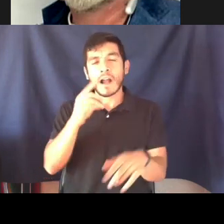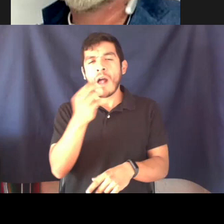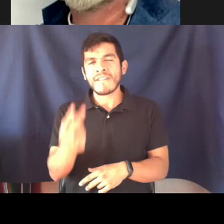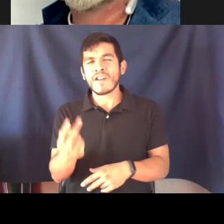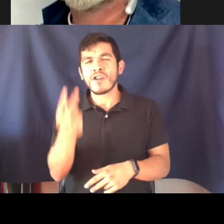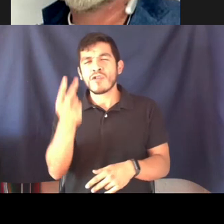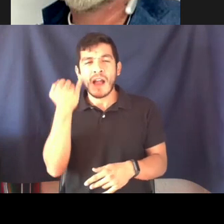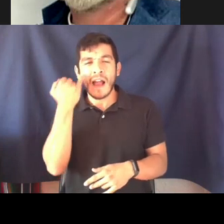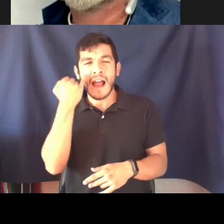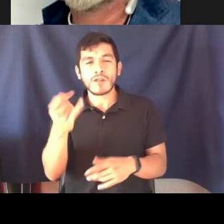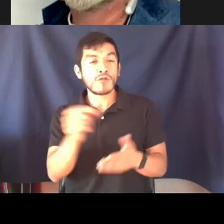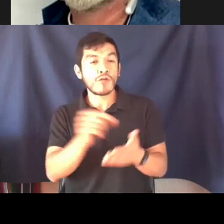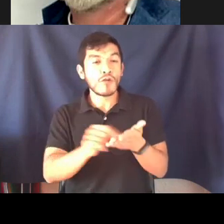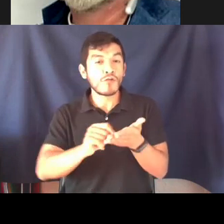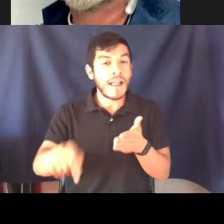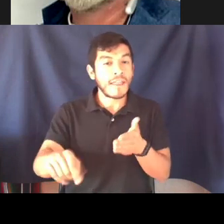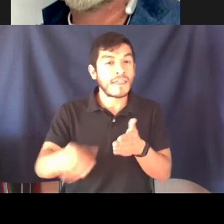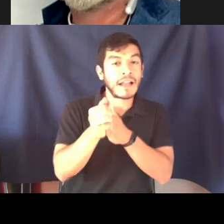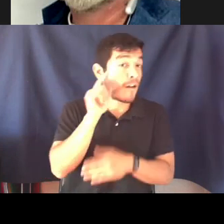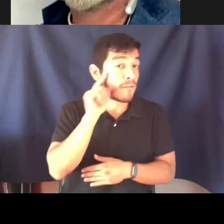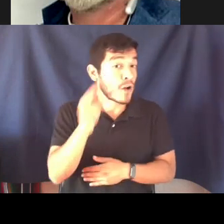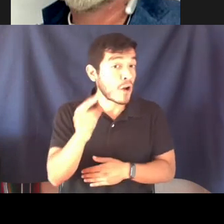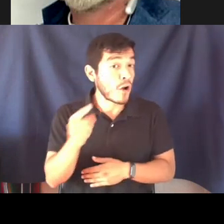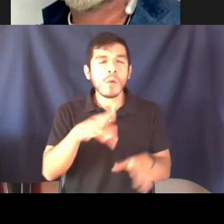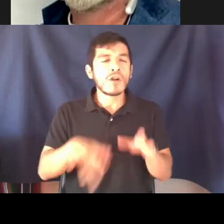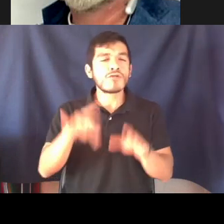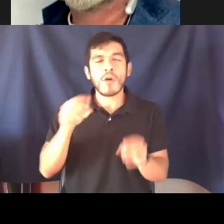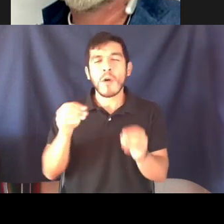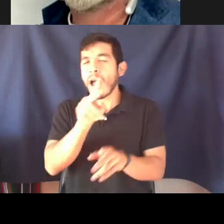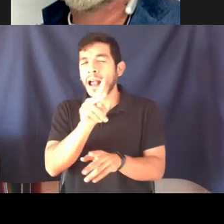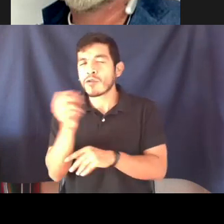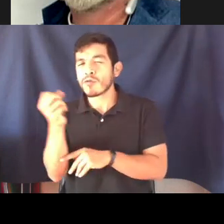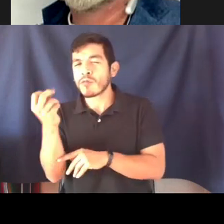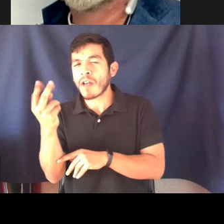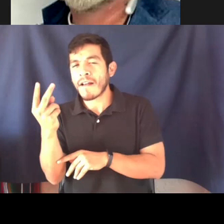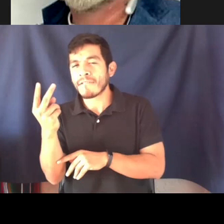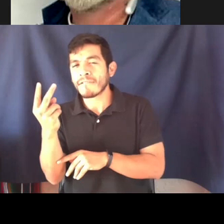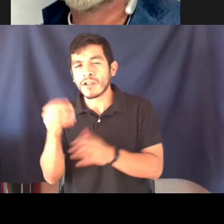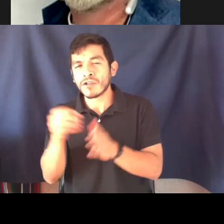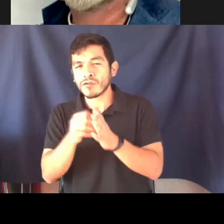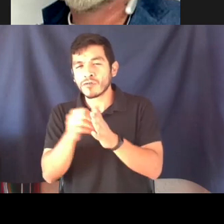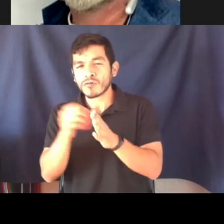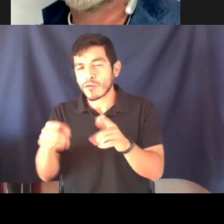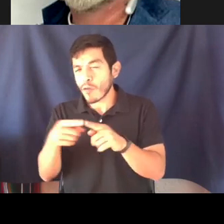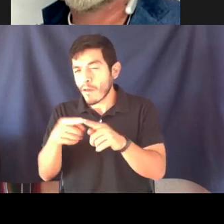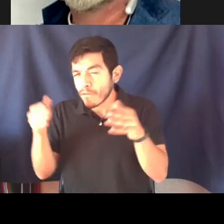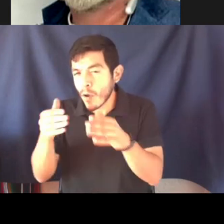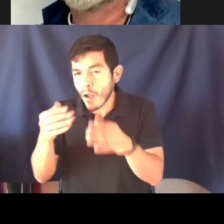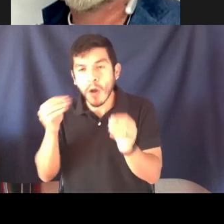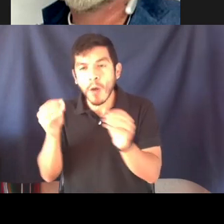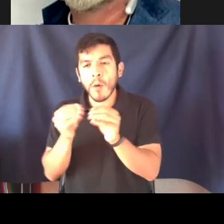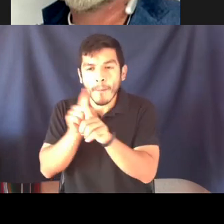kind of more the K-12 population just because more of Mentor's own client base